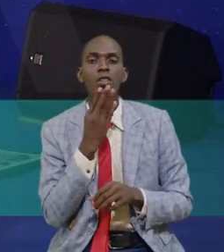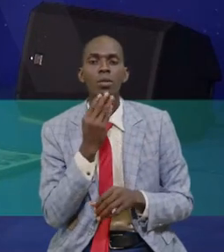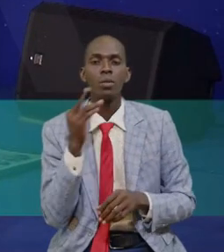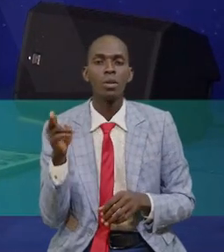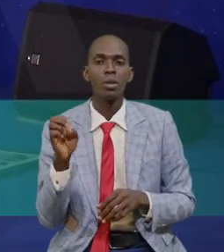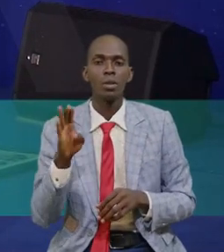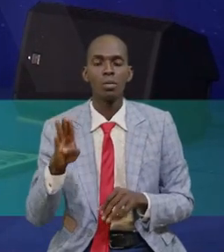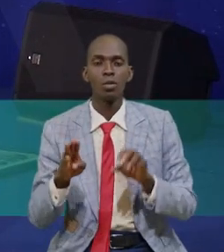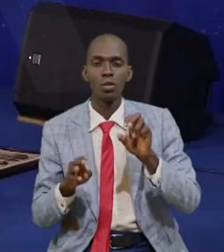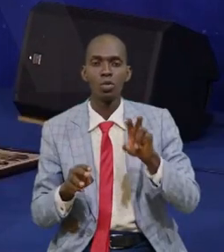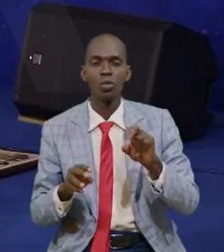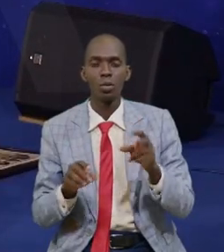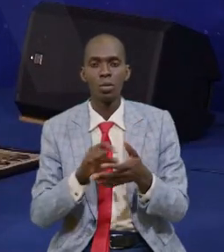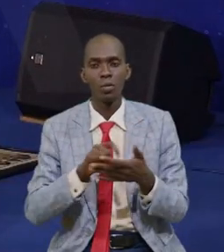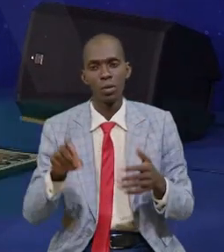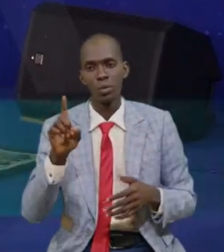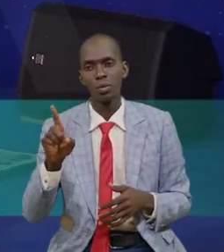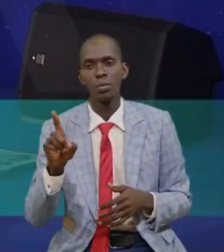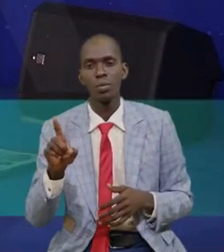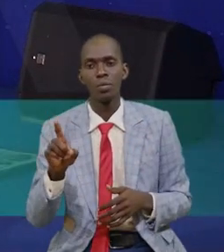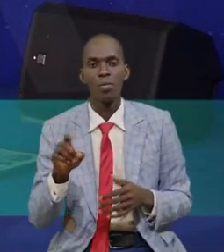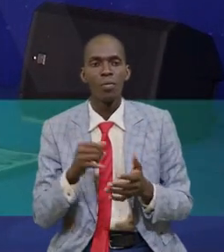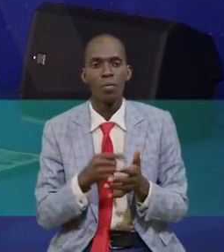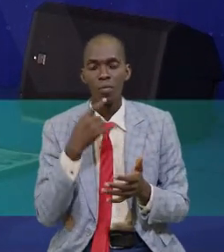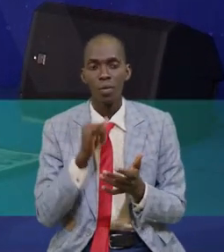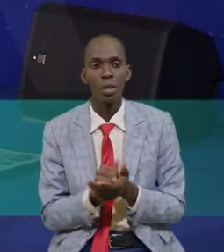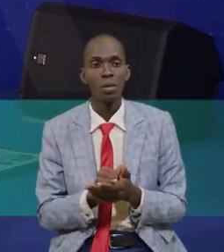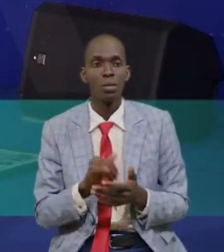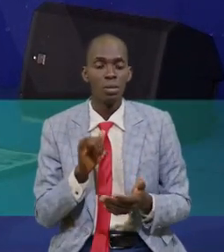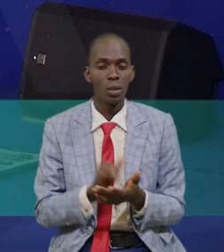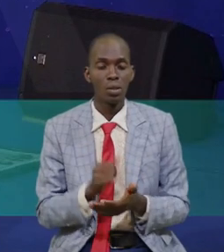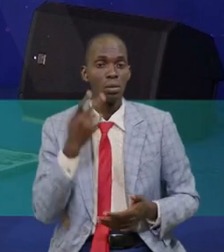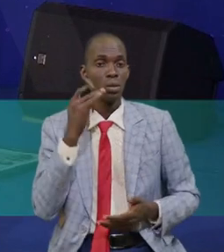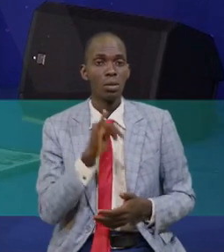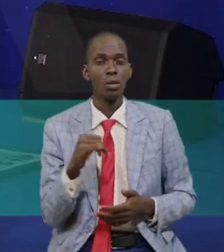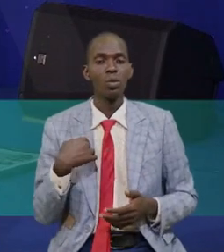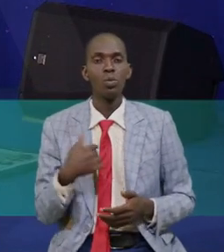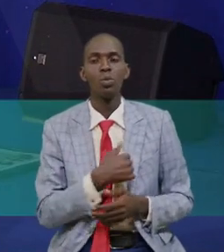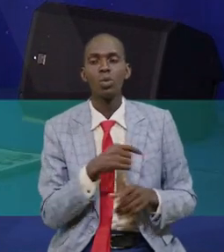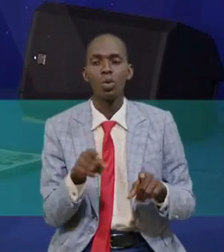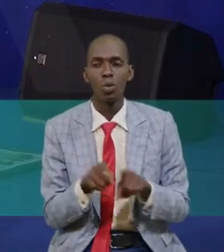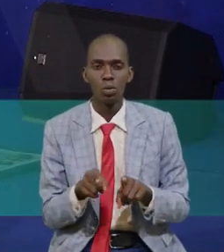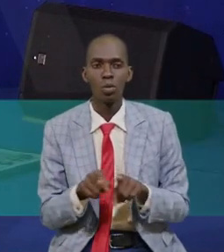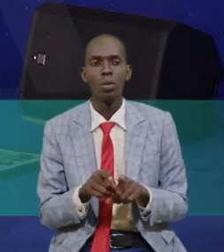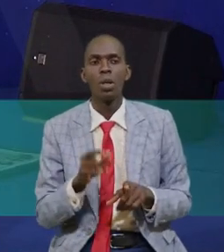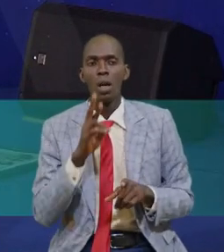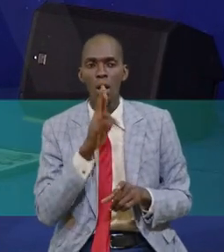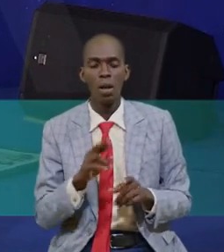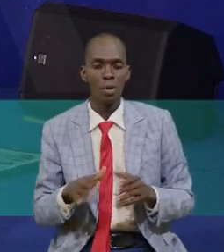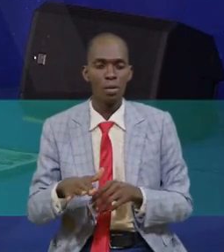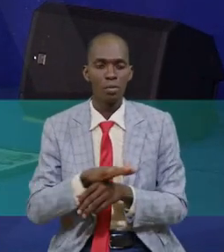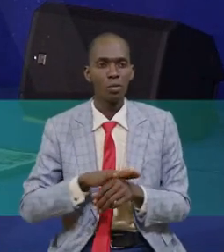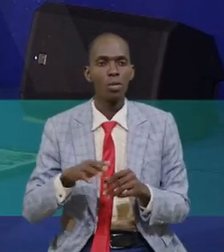12, verse 1. It says, wherefore, seeing we also are compassed